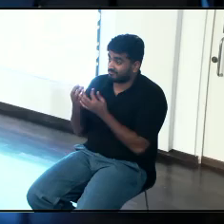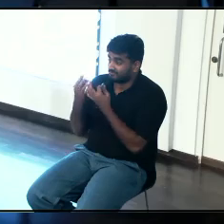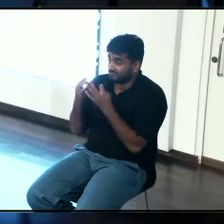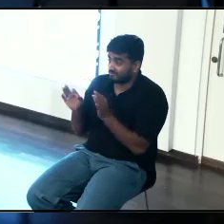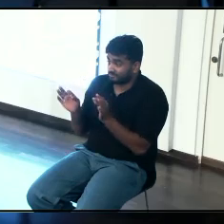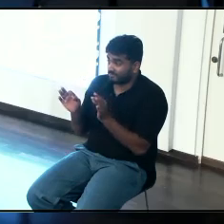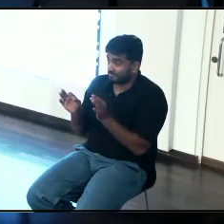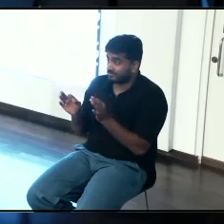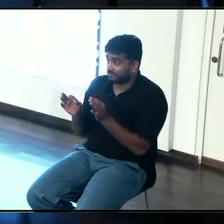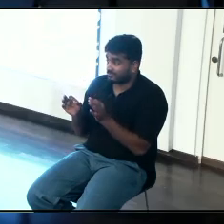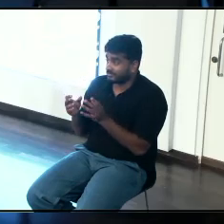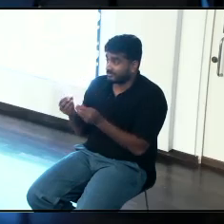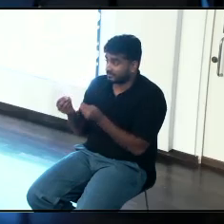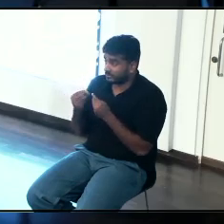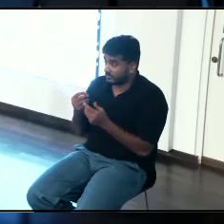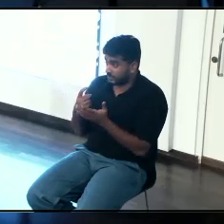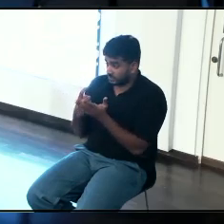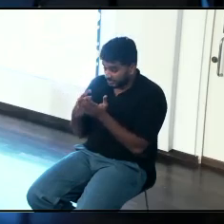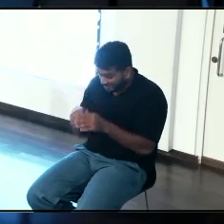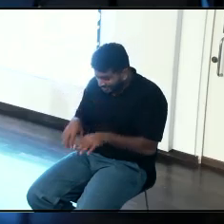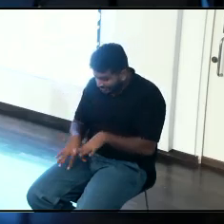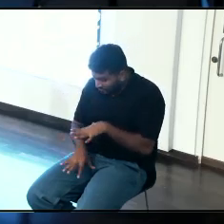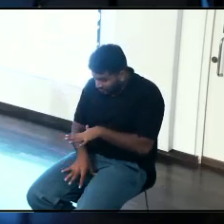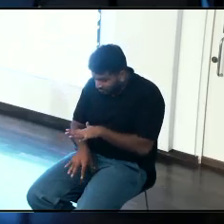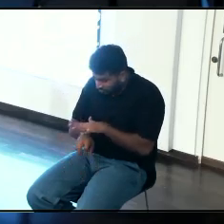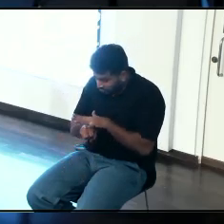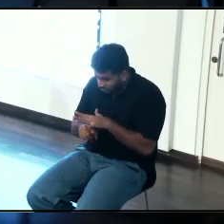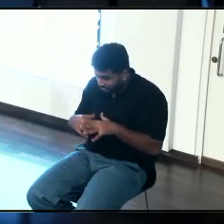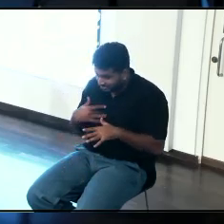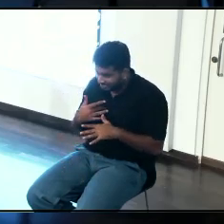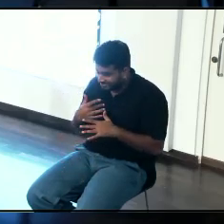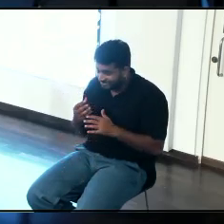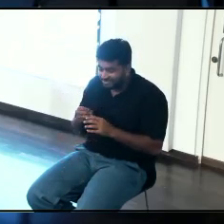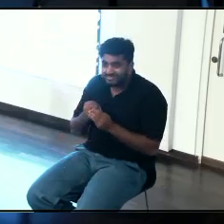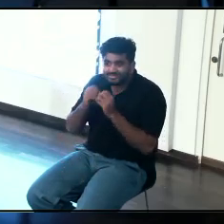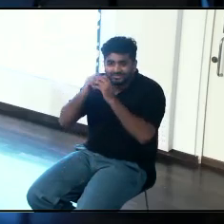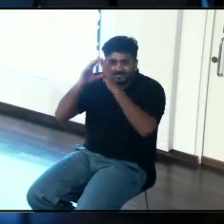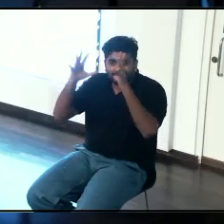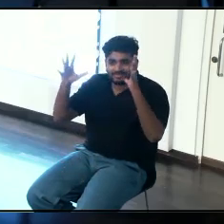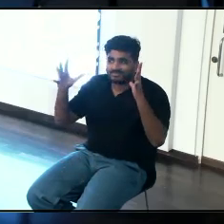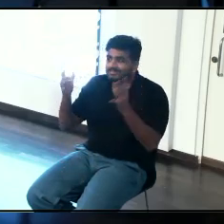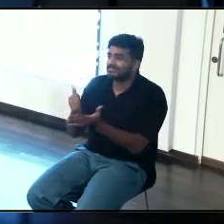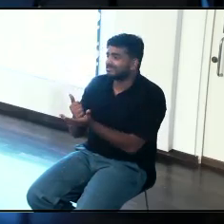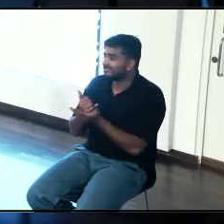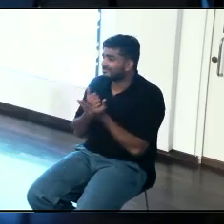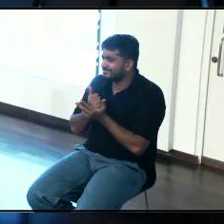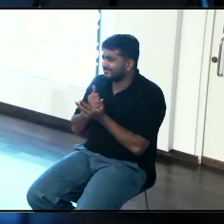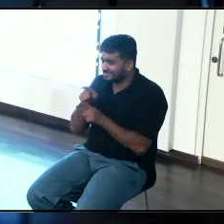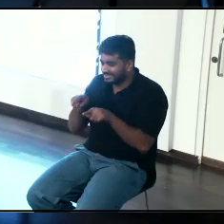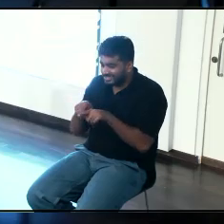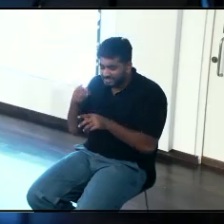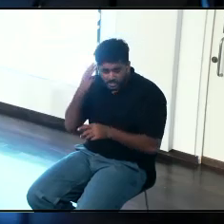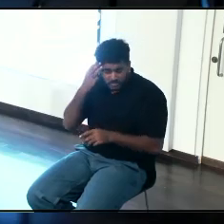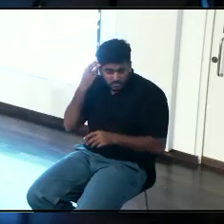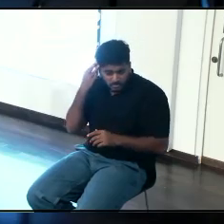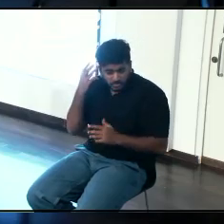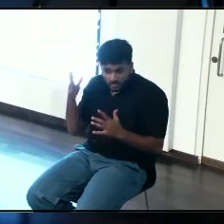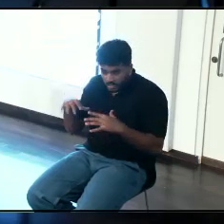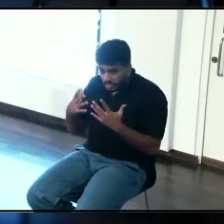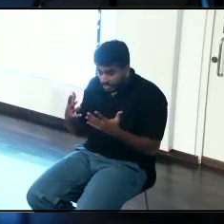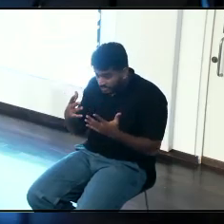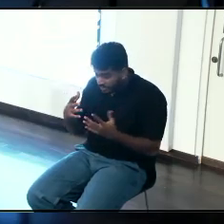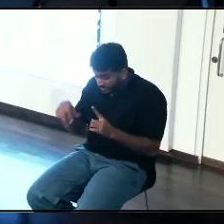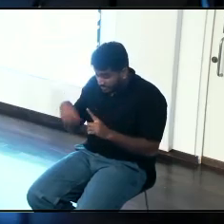It gave me the roots, but allowed me to fly in that sense. And I think it was the memories that it stirred within me